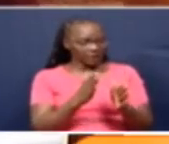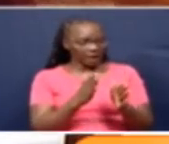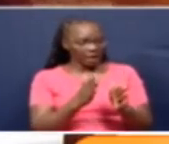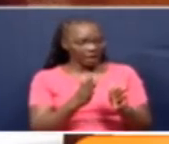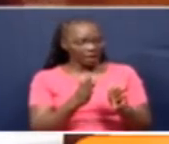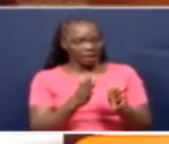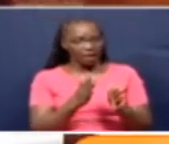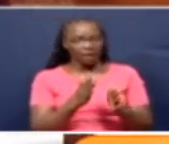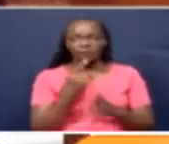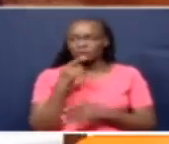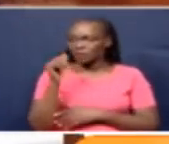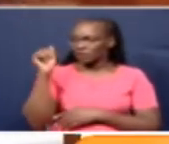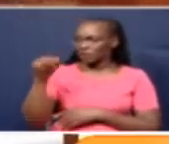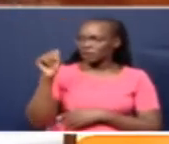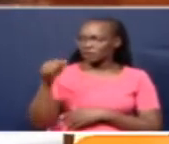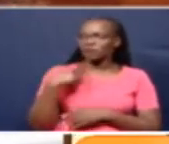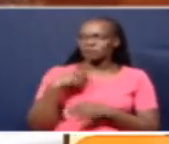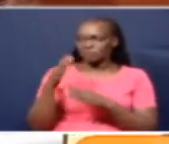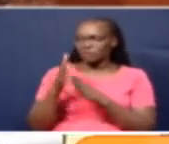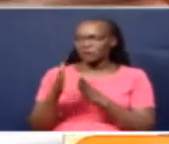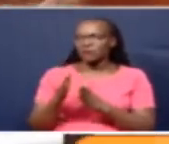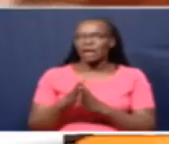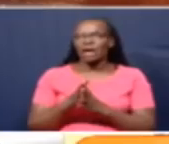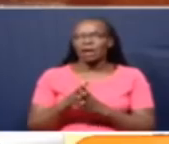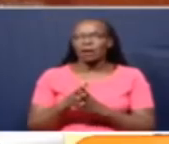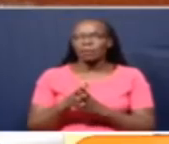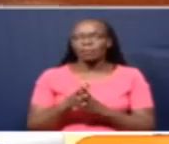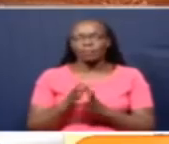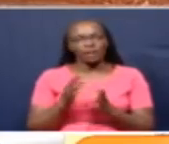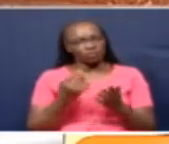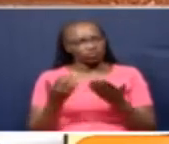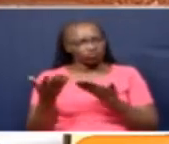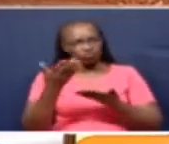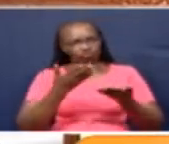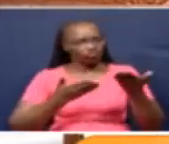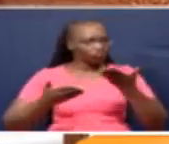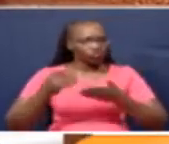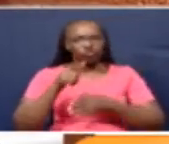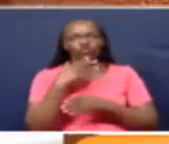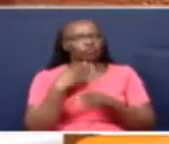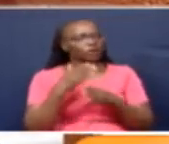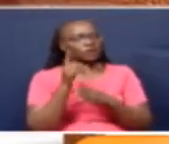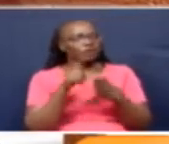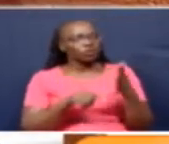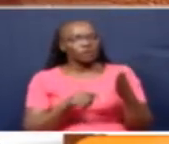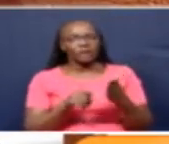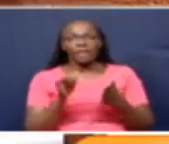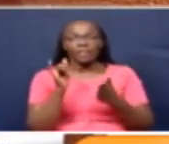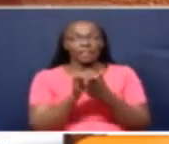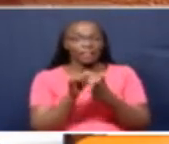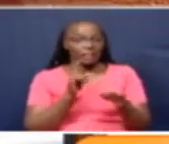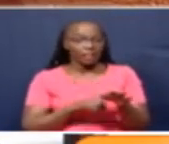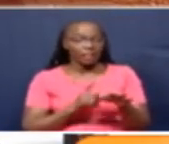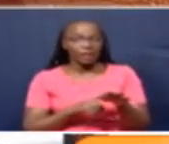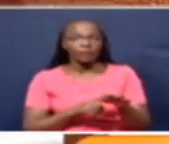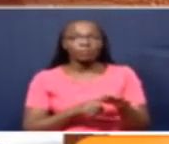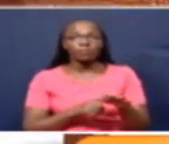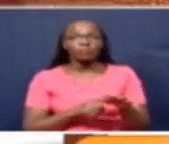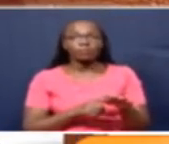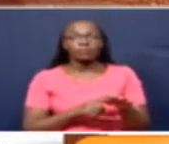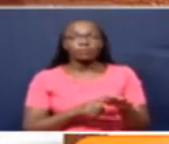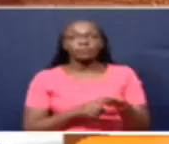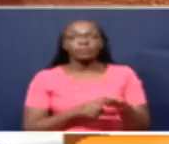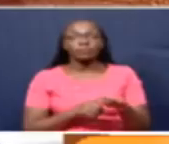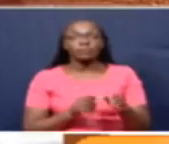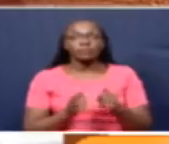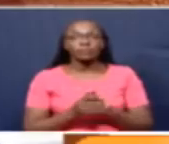kid. Kid. Come here, kid. Yeah, so I went, what do you want to sing? At that time, the rage was Belafonte.